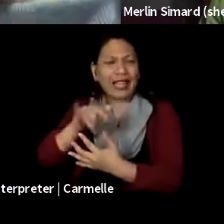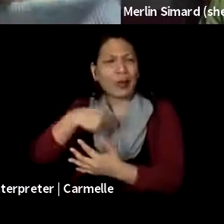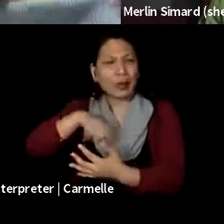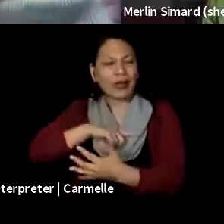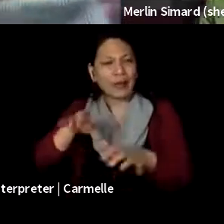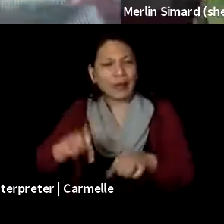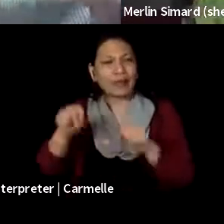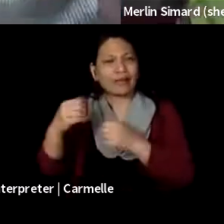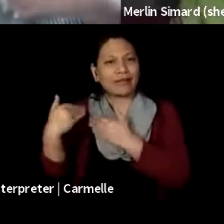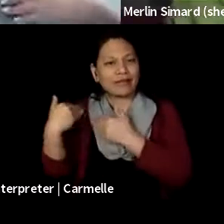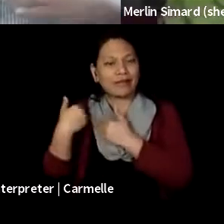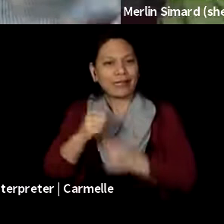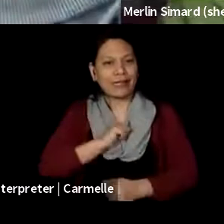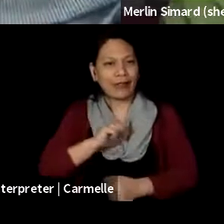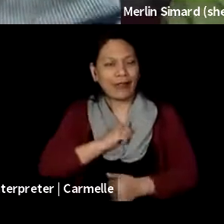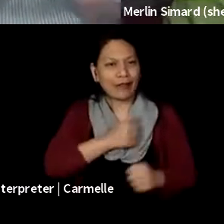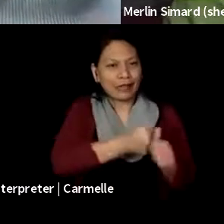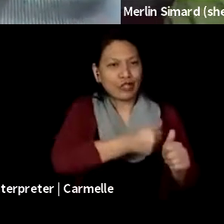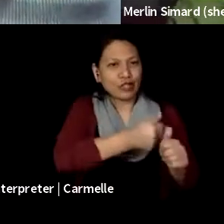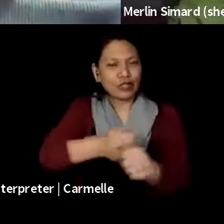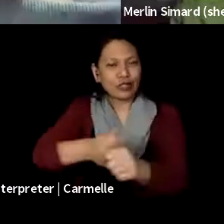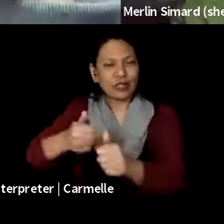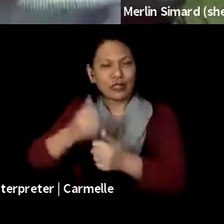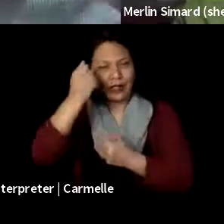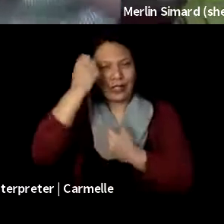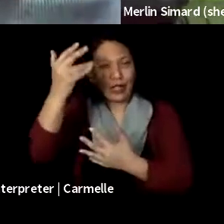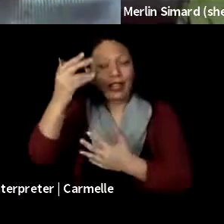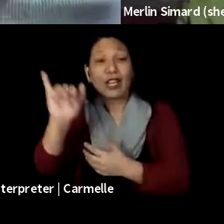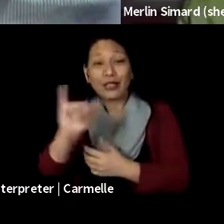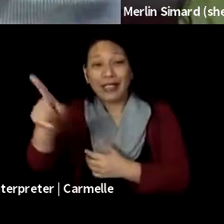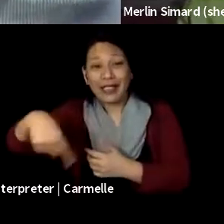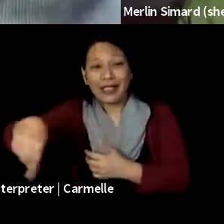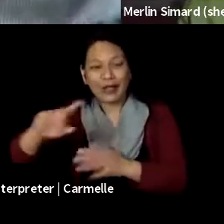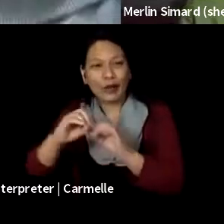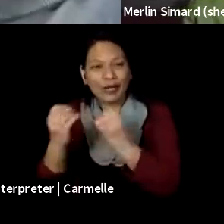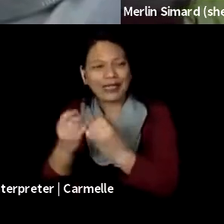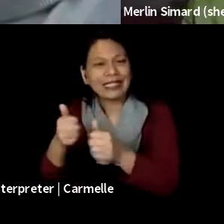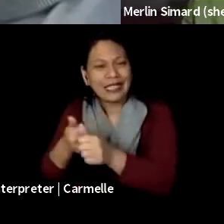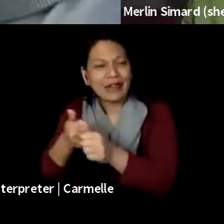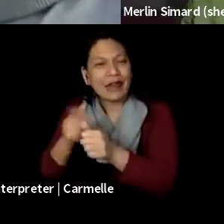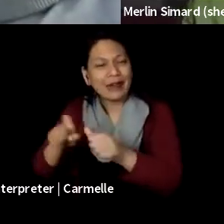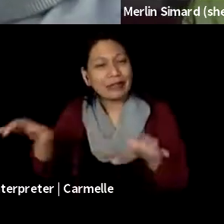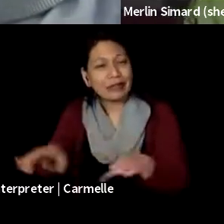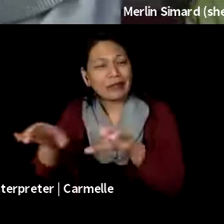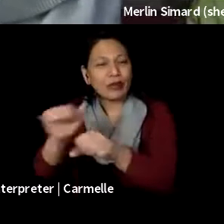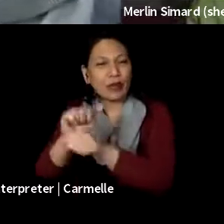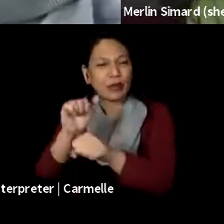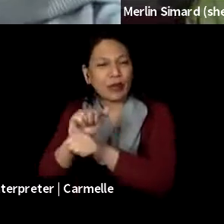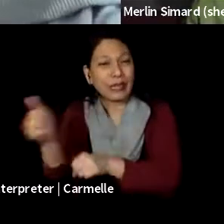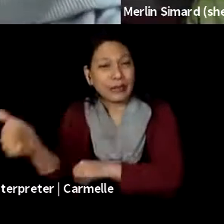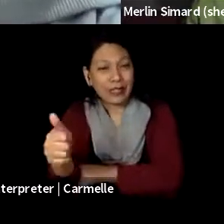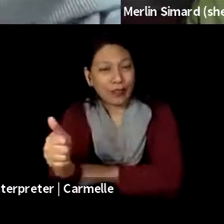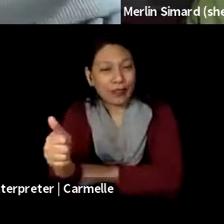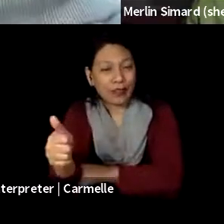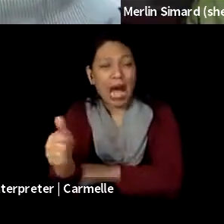that institutions in themselves have to decolonize themselves. They have to do that work. I can help by showing them